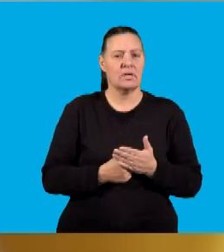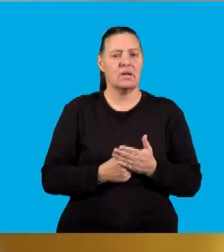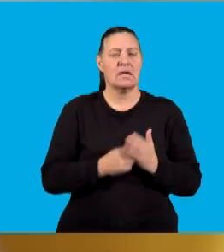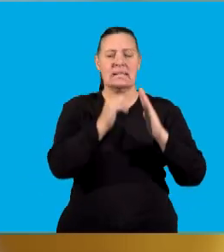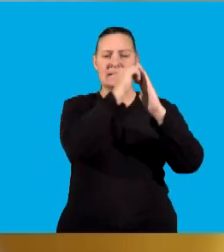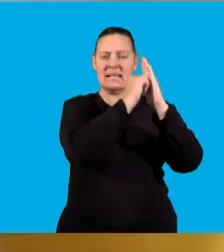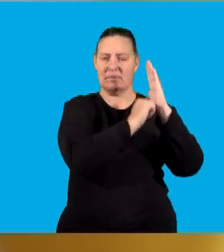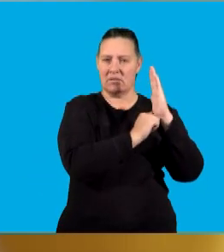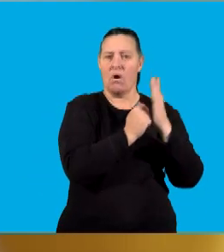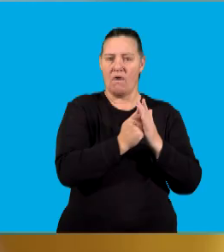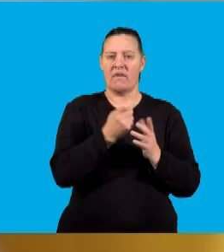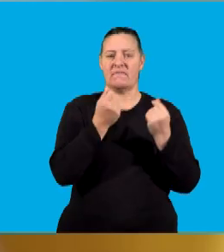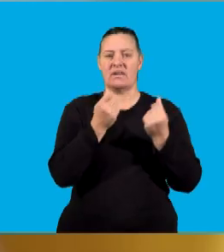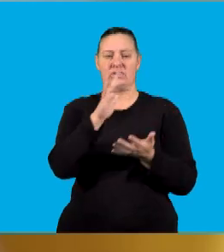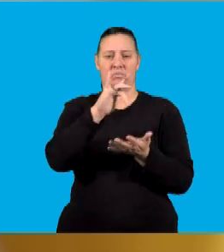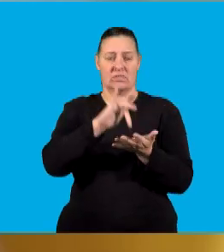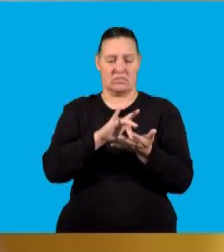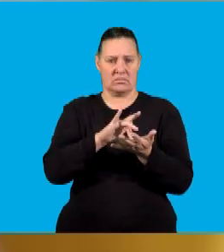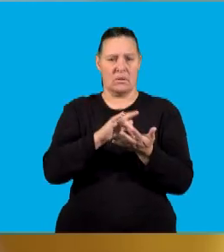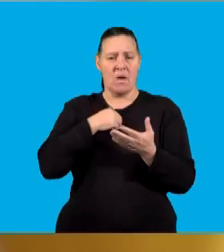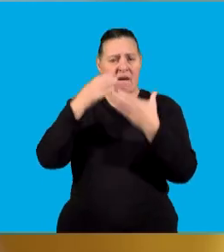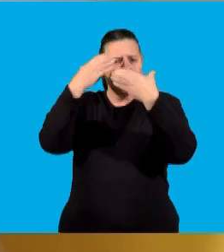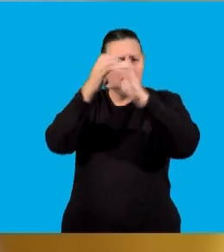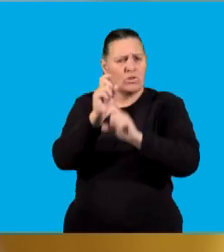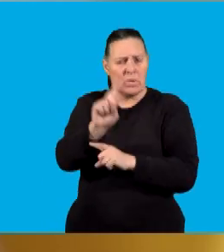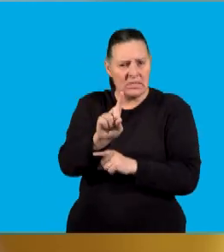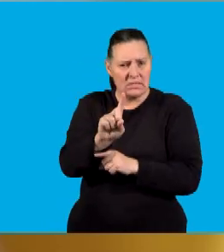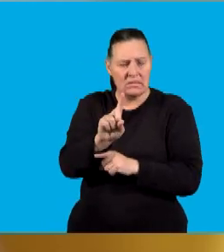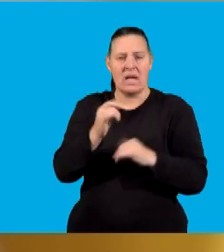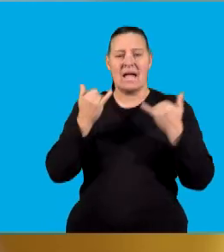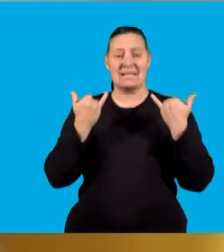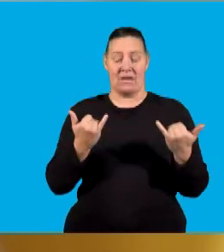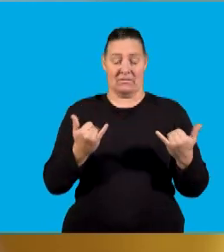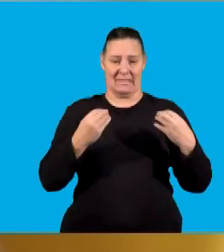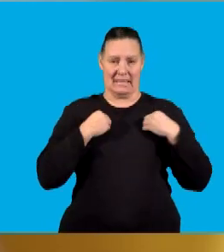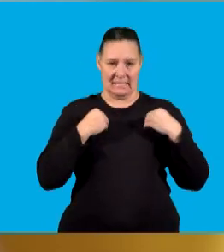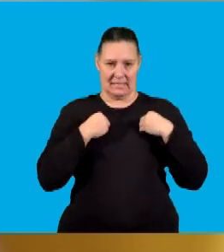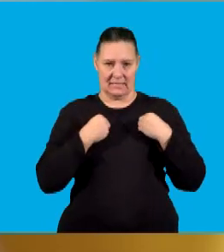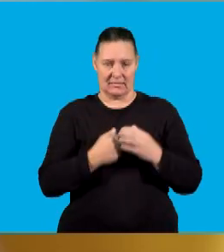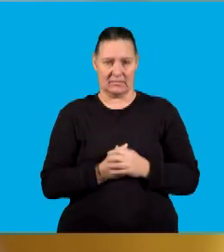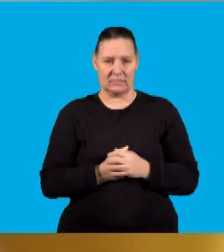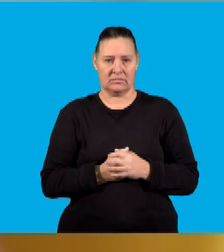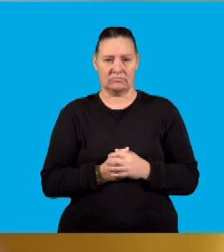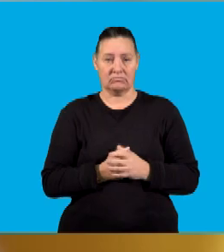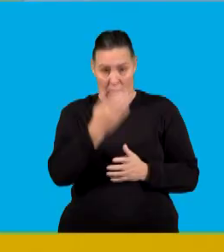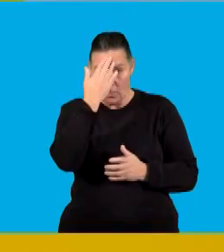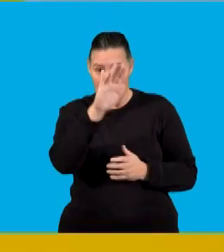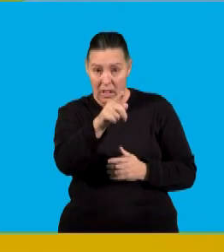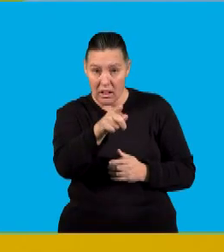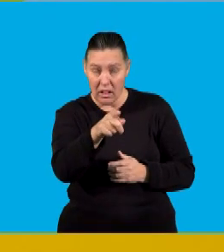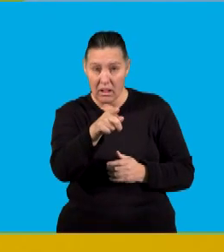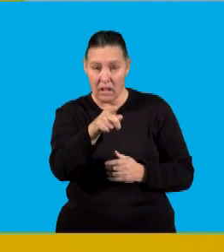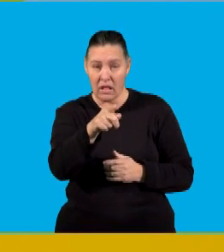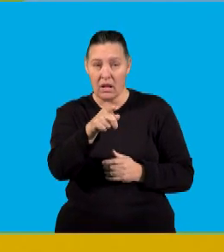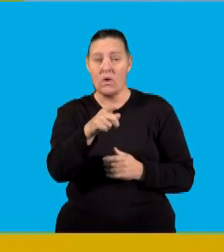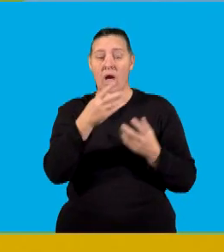talking statement of financial position, but my focus is going to be on current assets. Did